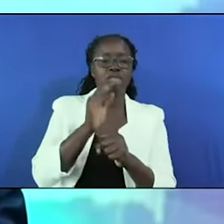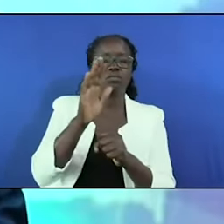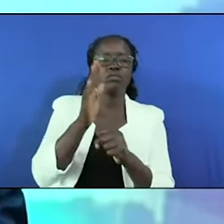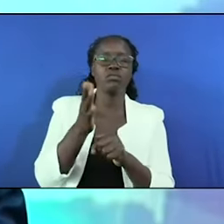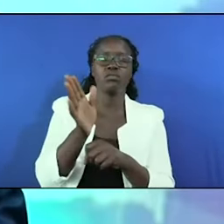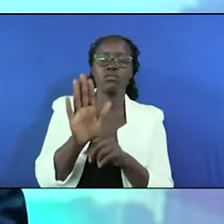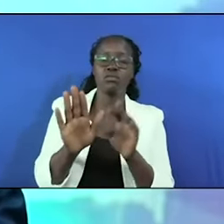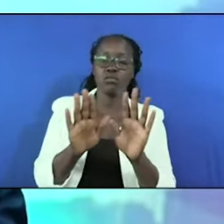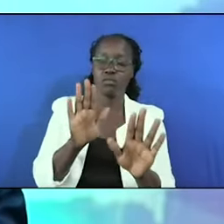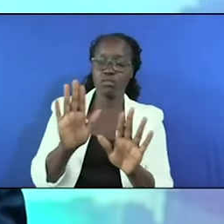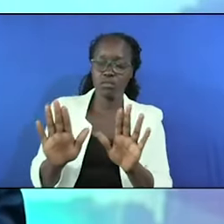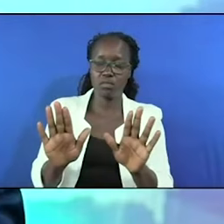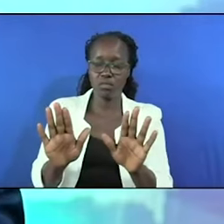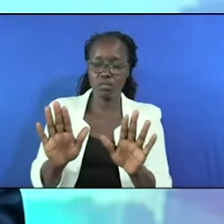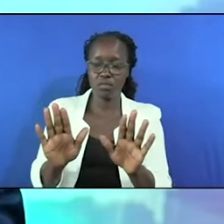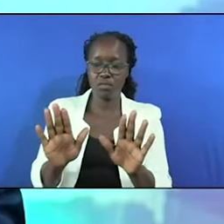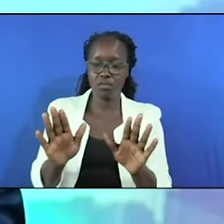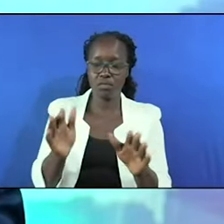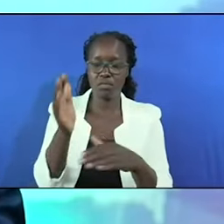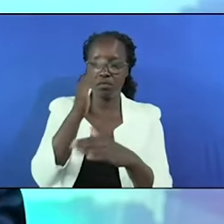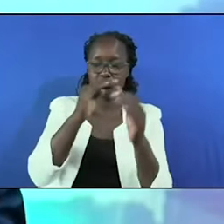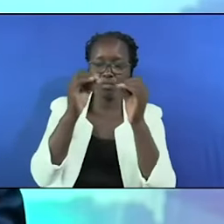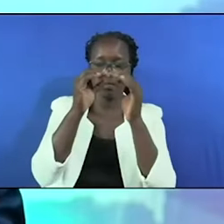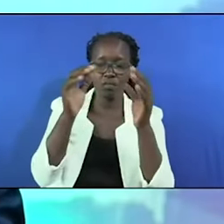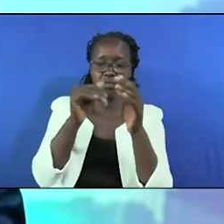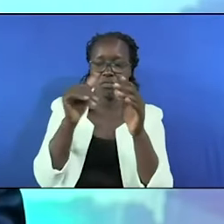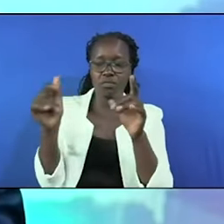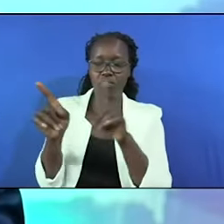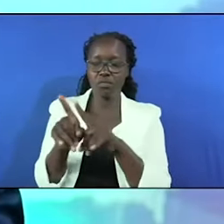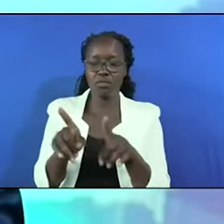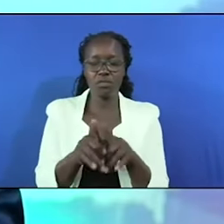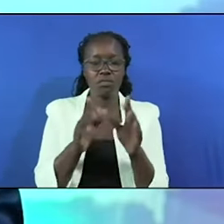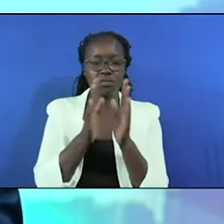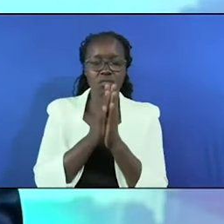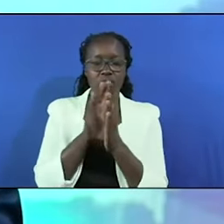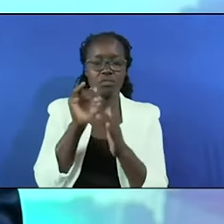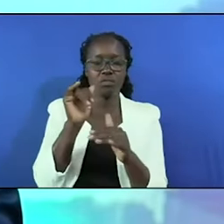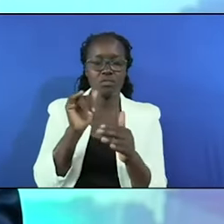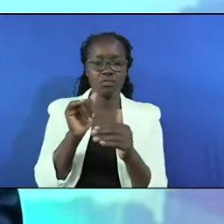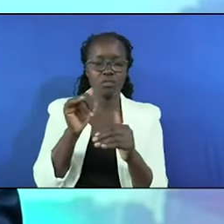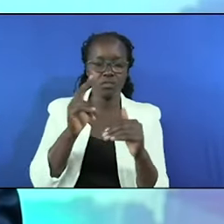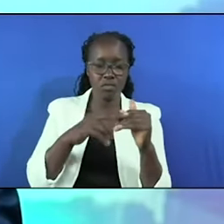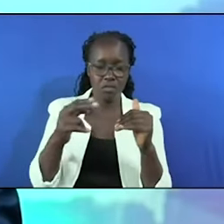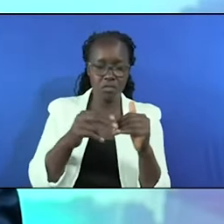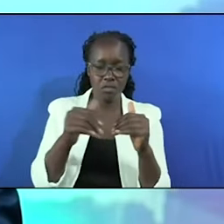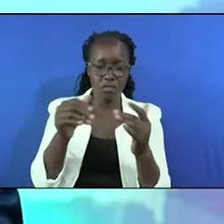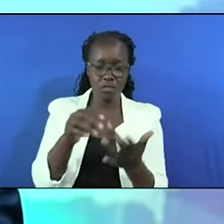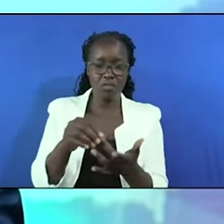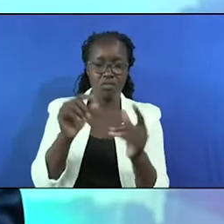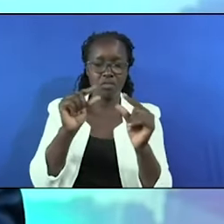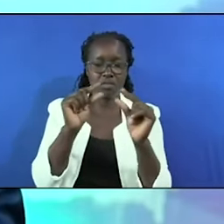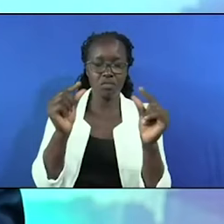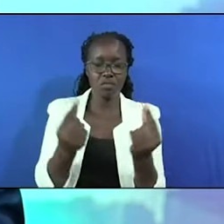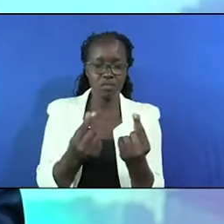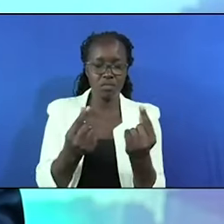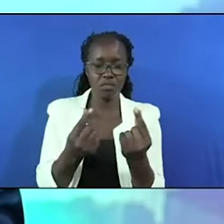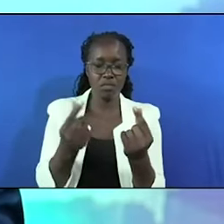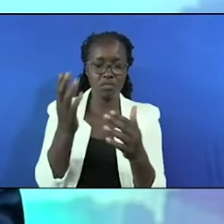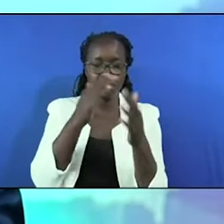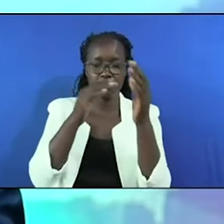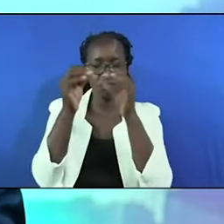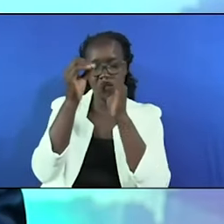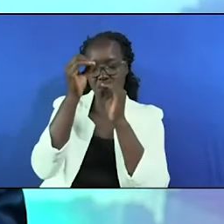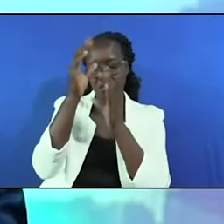go to sit right now, Heavenly Father, I am also praying that you will touch the other special group.